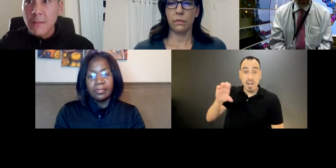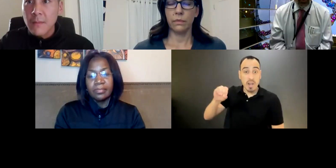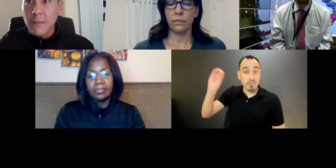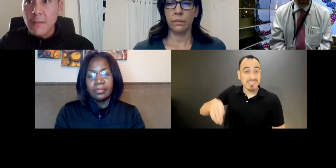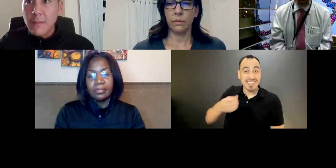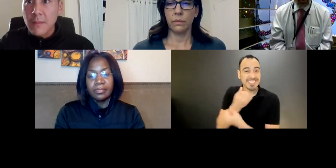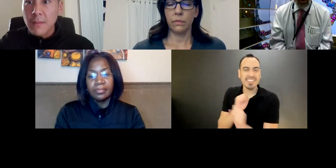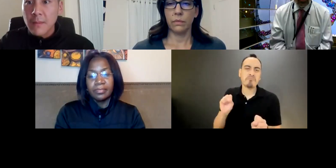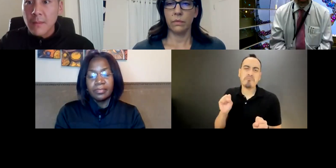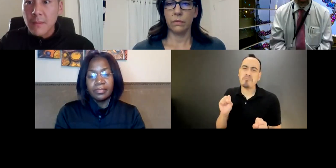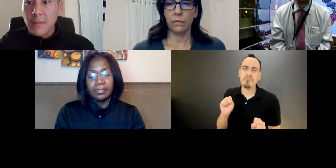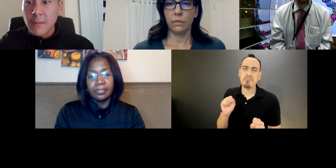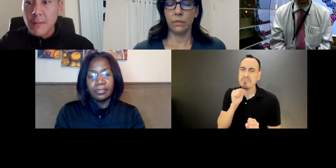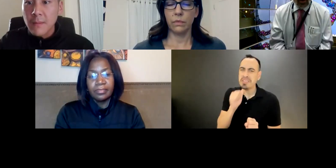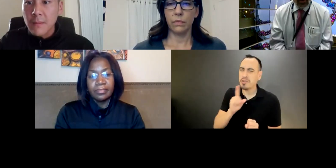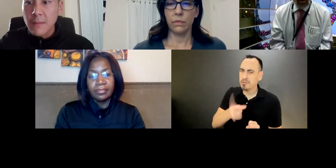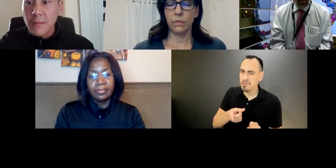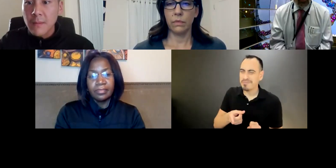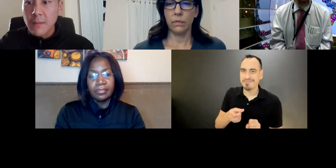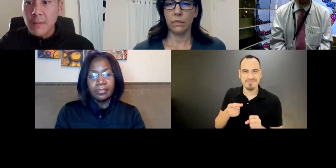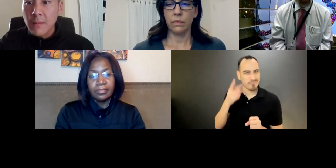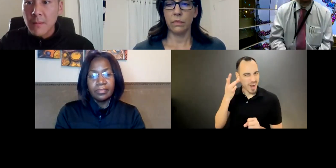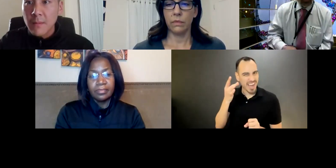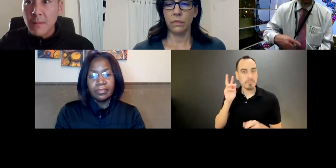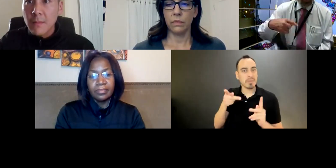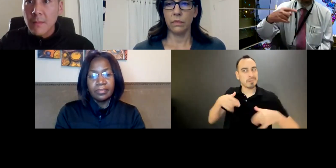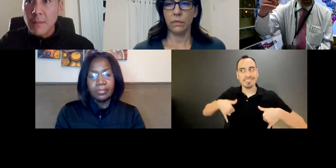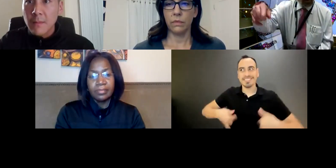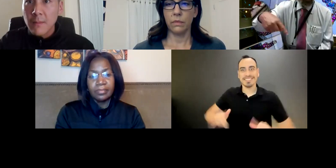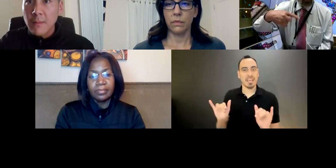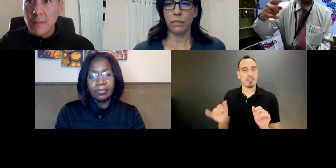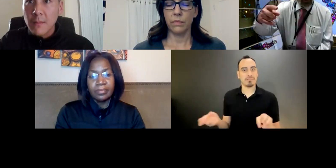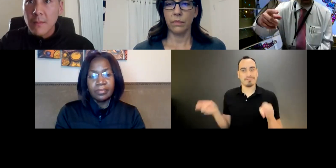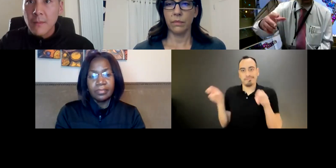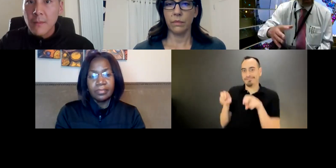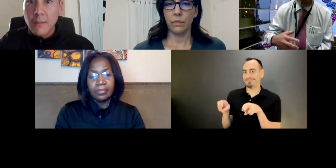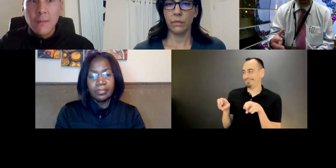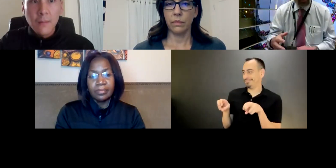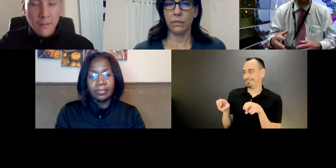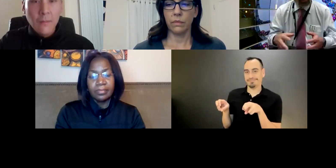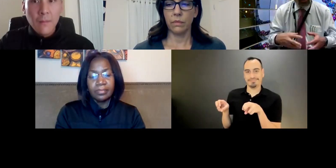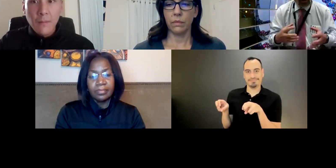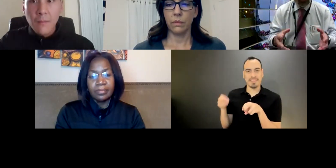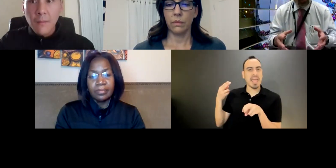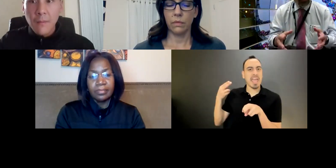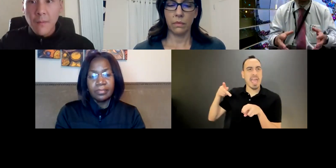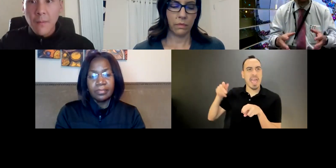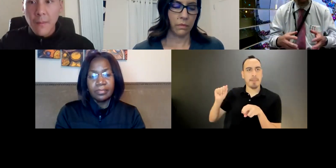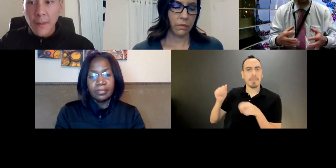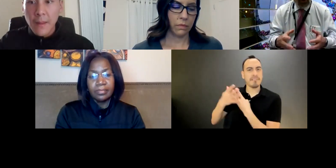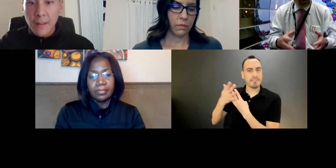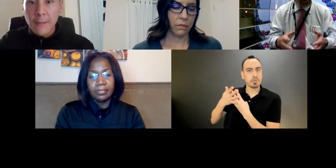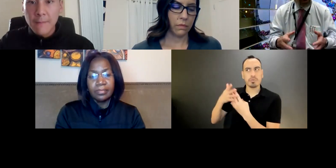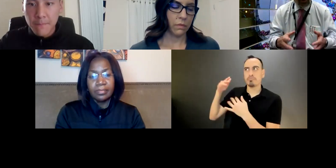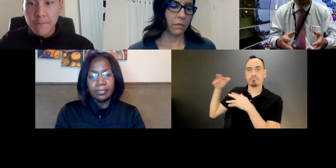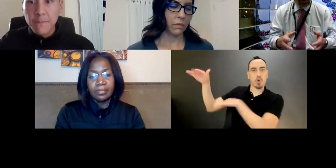have people sitting right next to you. And the HEPA filters move the air. Again, that increases the number